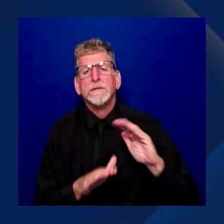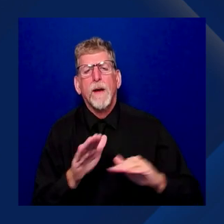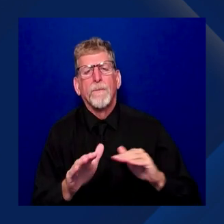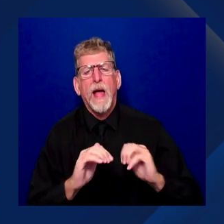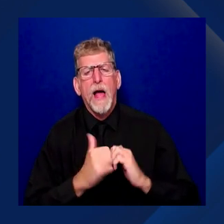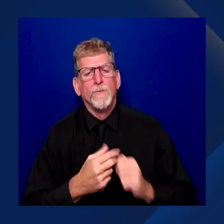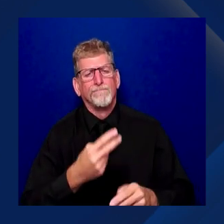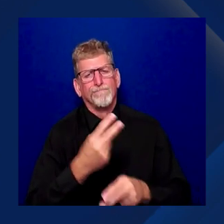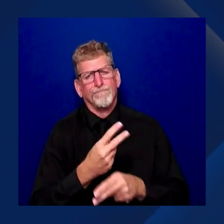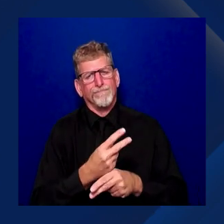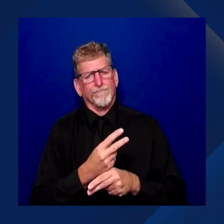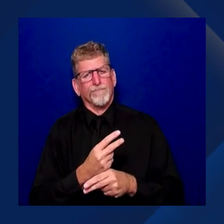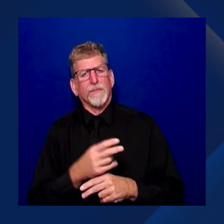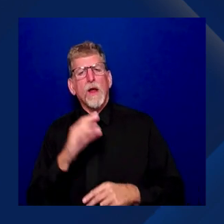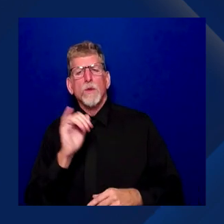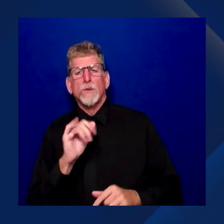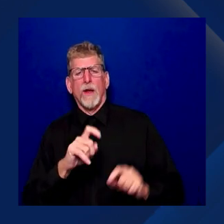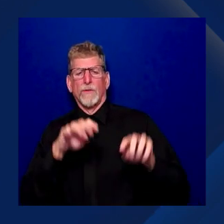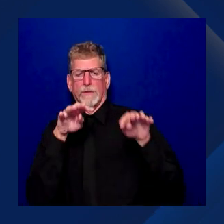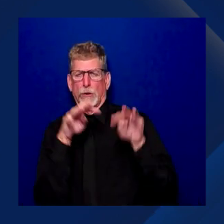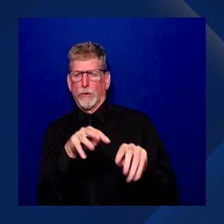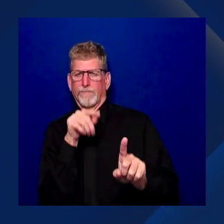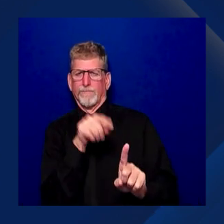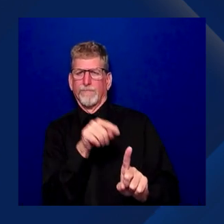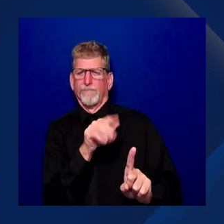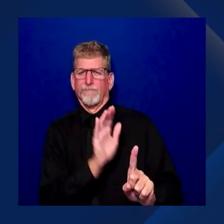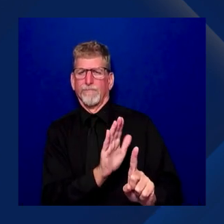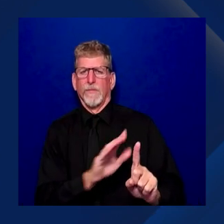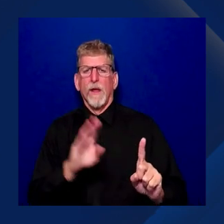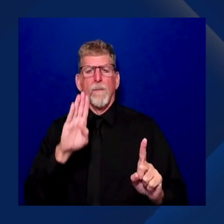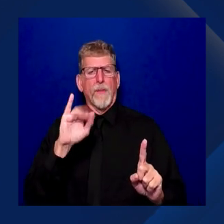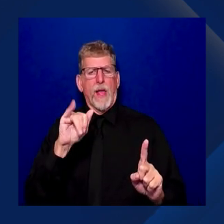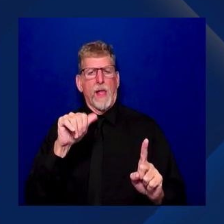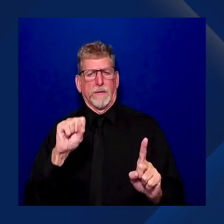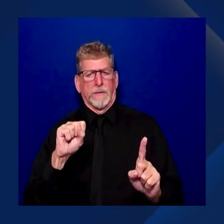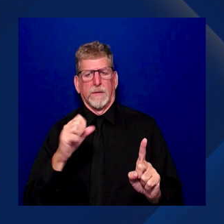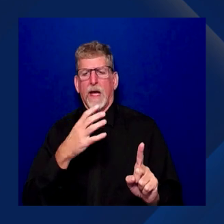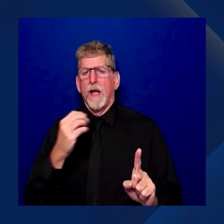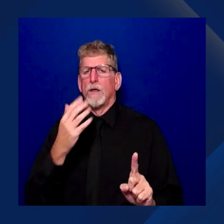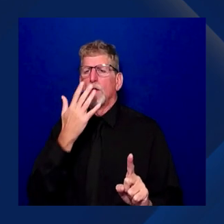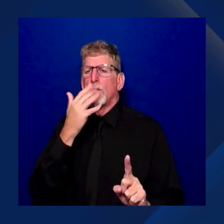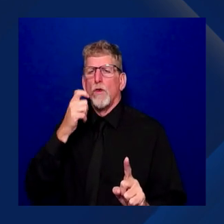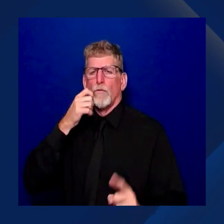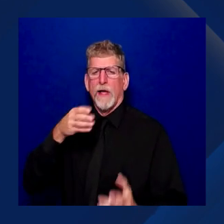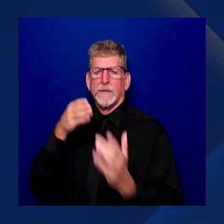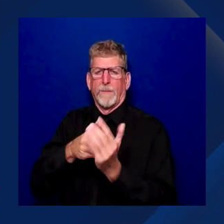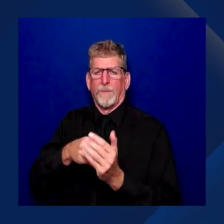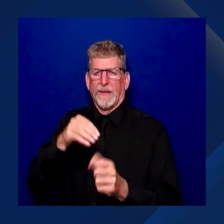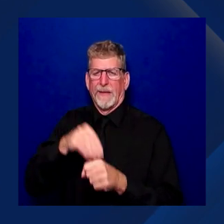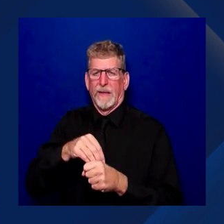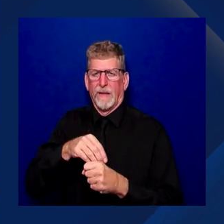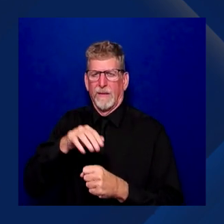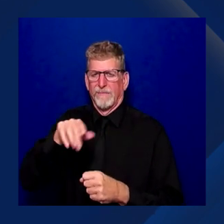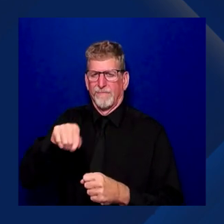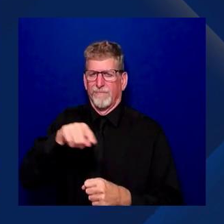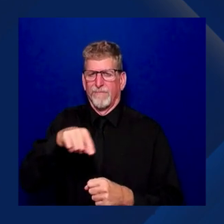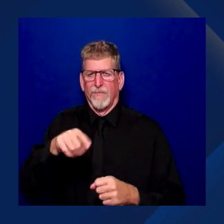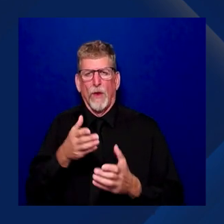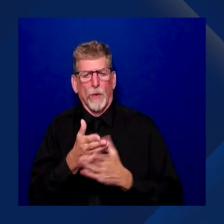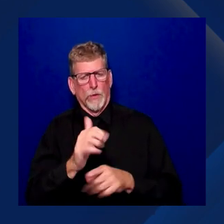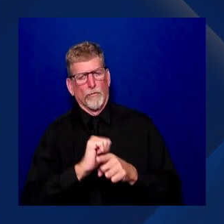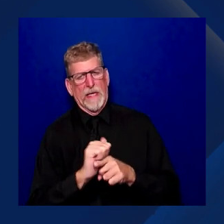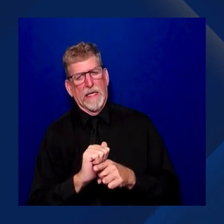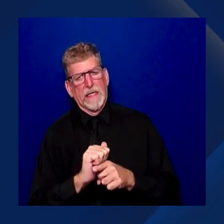racism in medicine through awareness and training. Patients connect with providers that look and sound like them